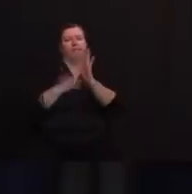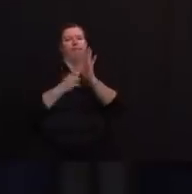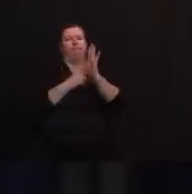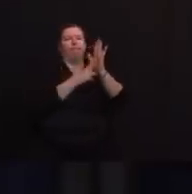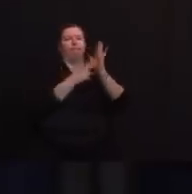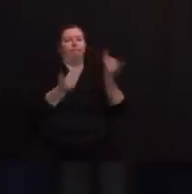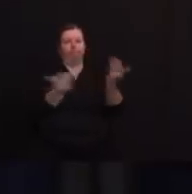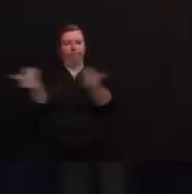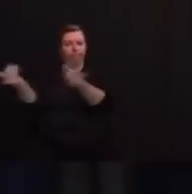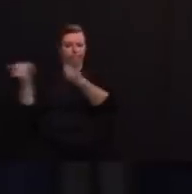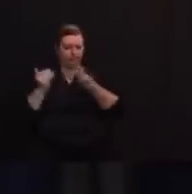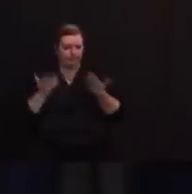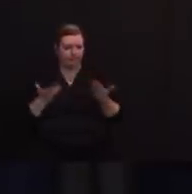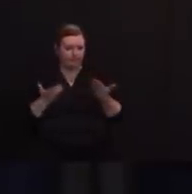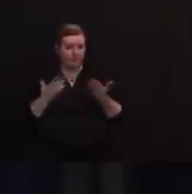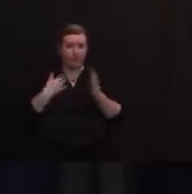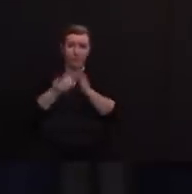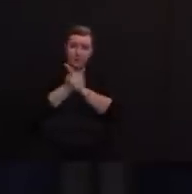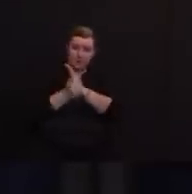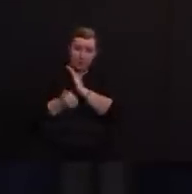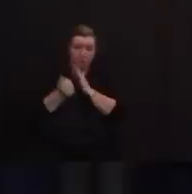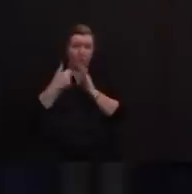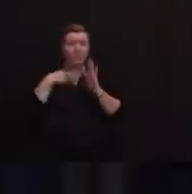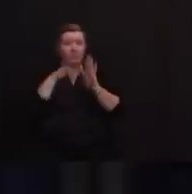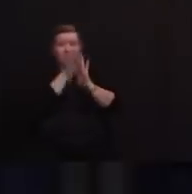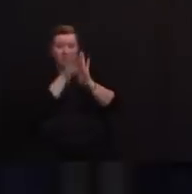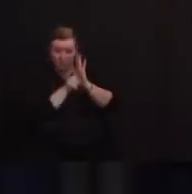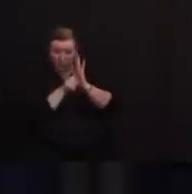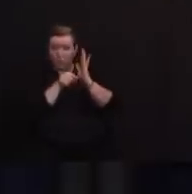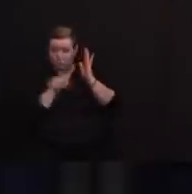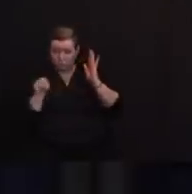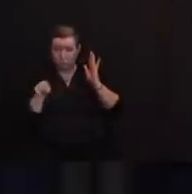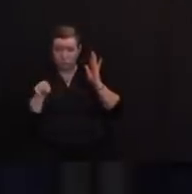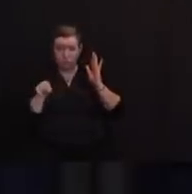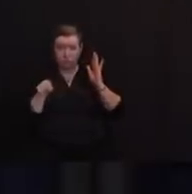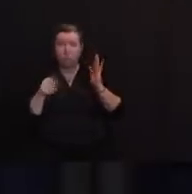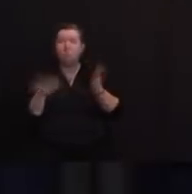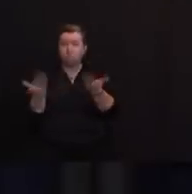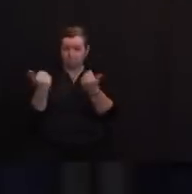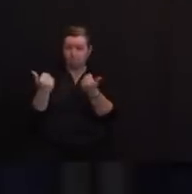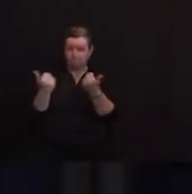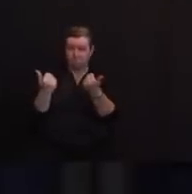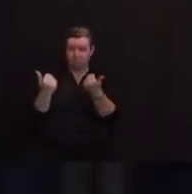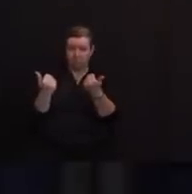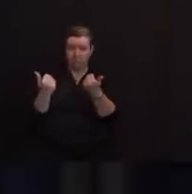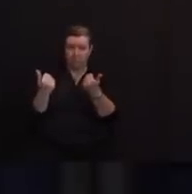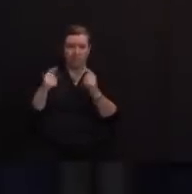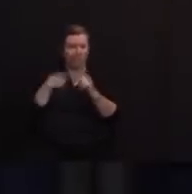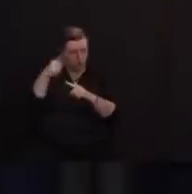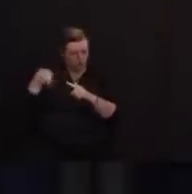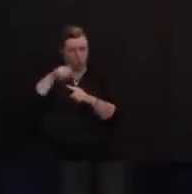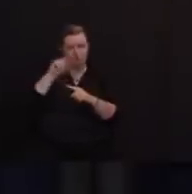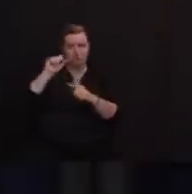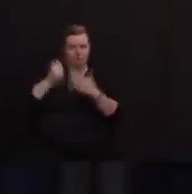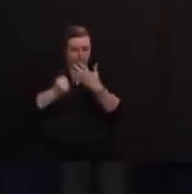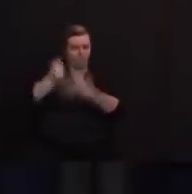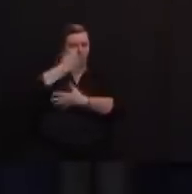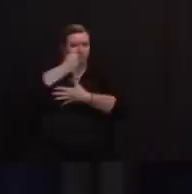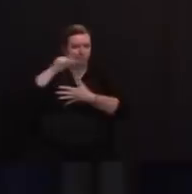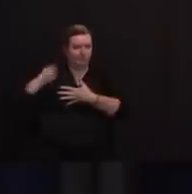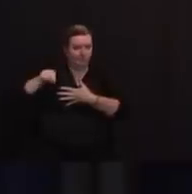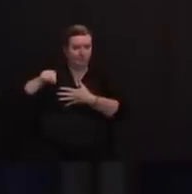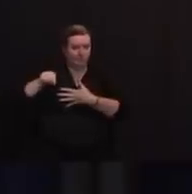the background and are ready to be vaccinators before we move forward to any new certification